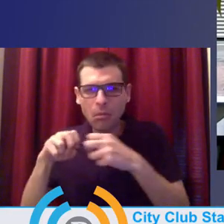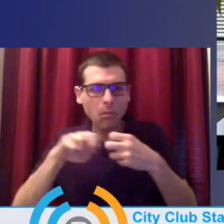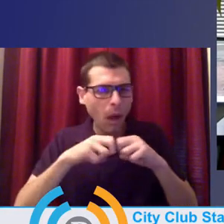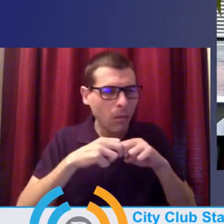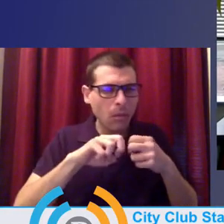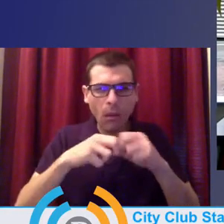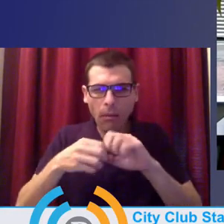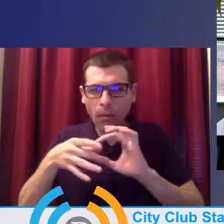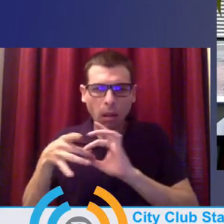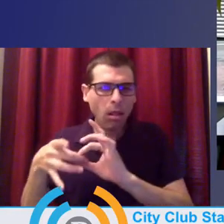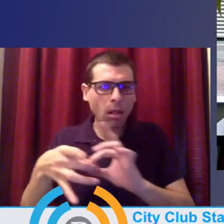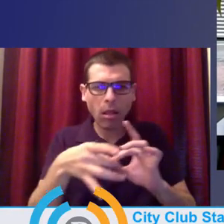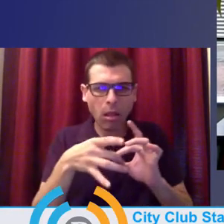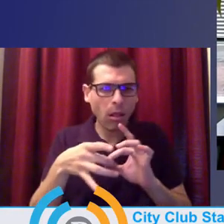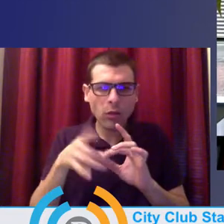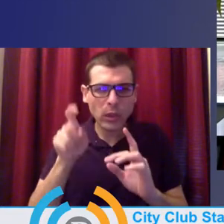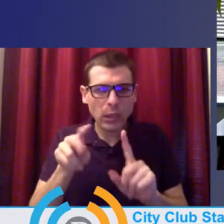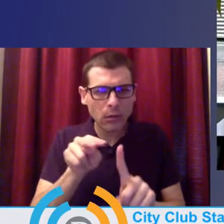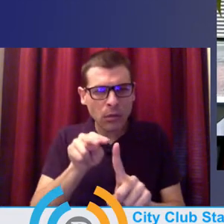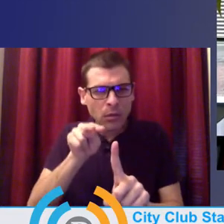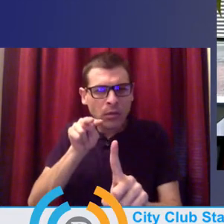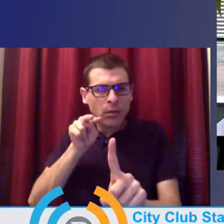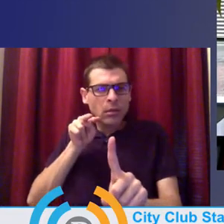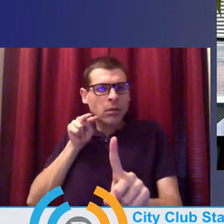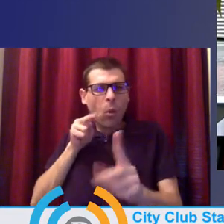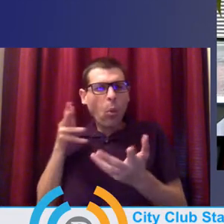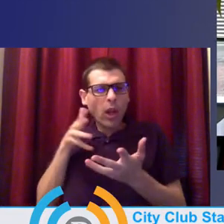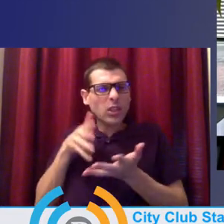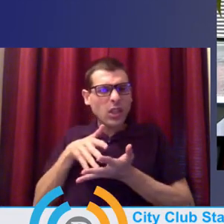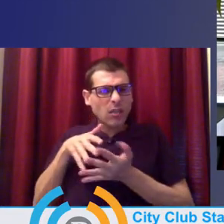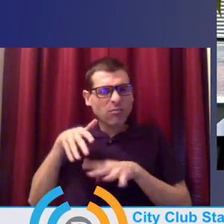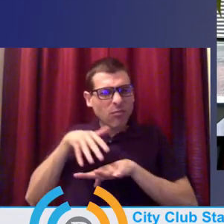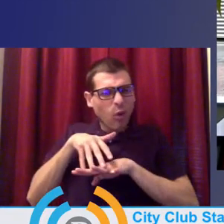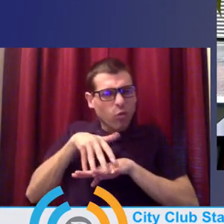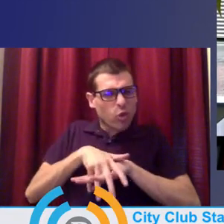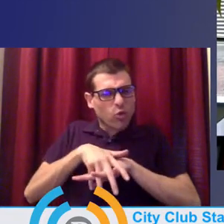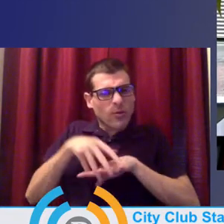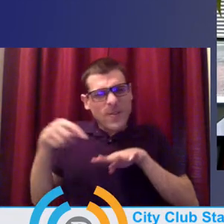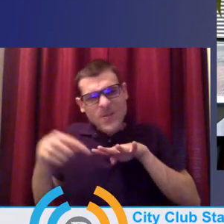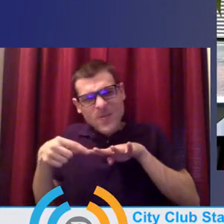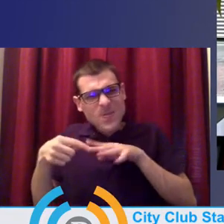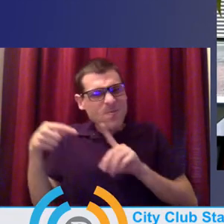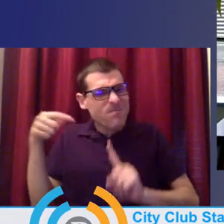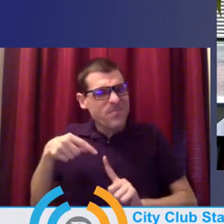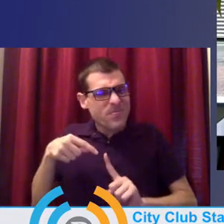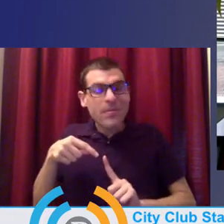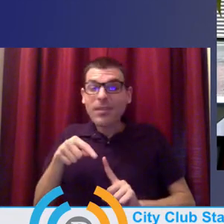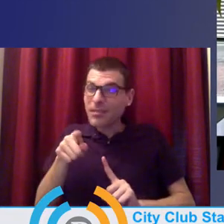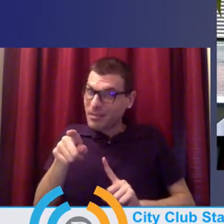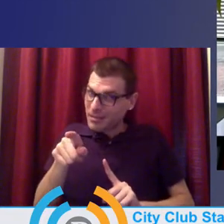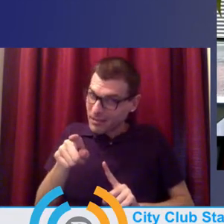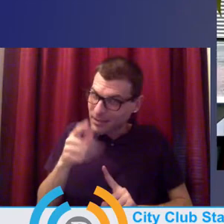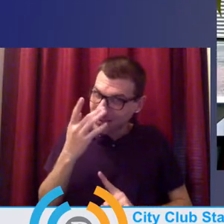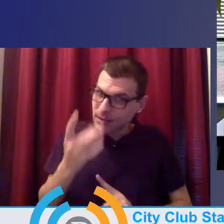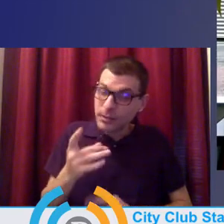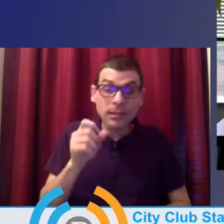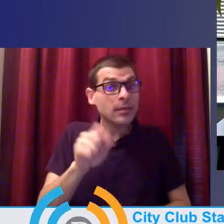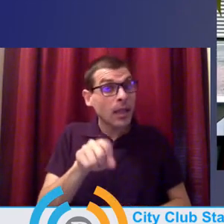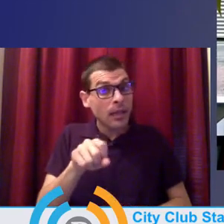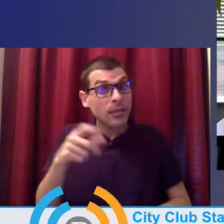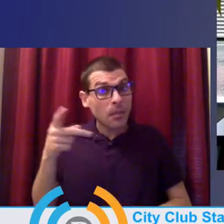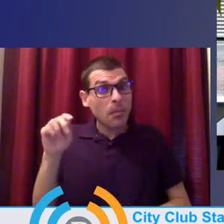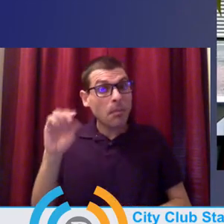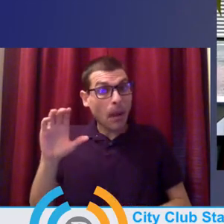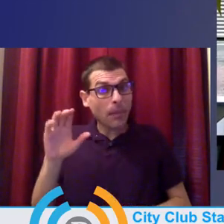around prevention and looking at those root causes. Putting a public health lens on all of these issues.